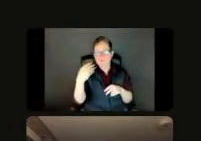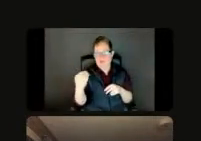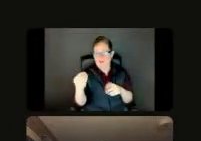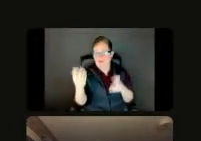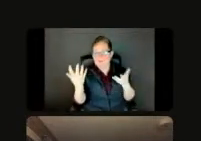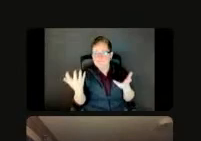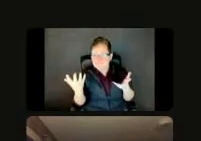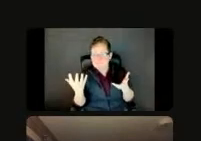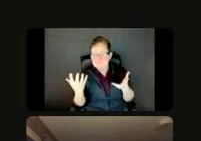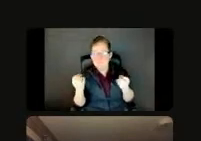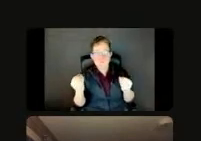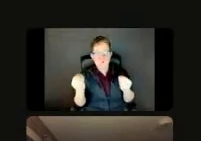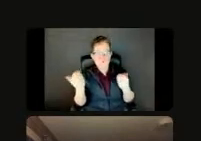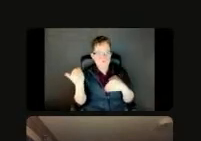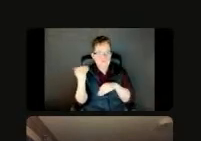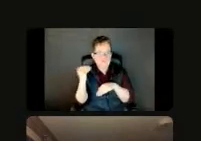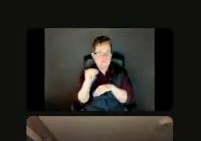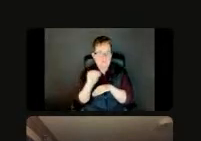so tonight,